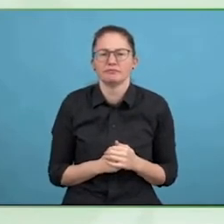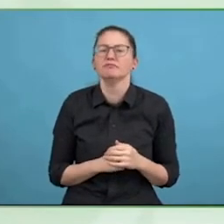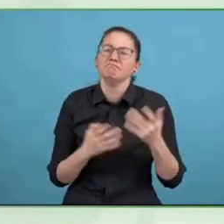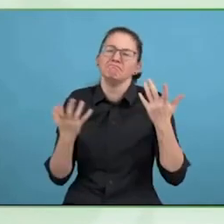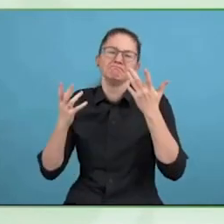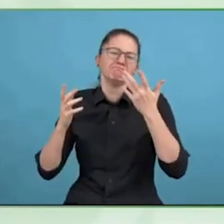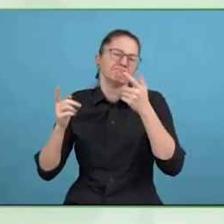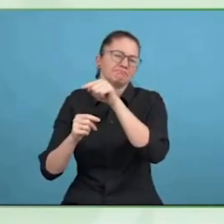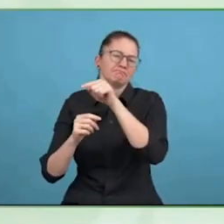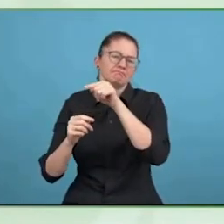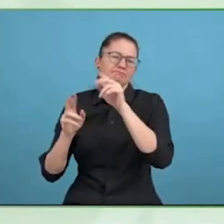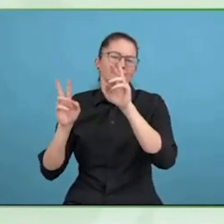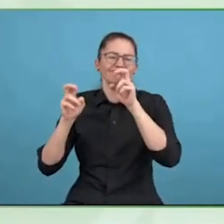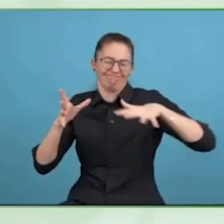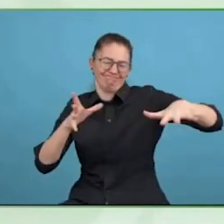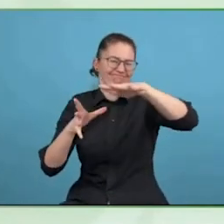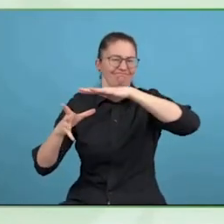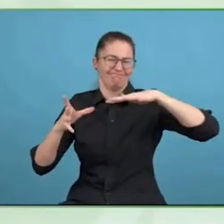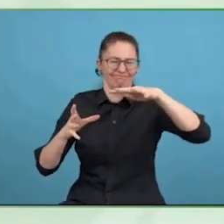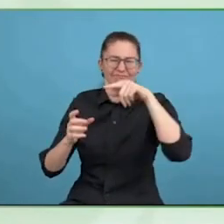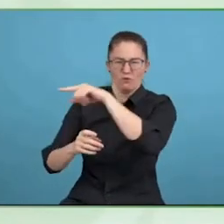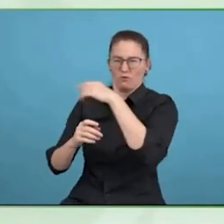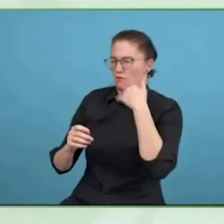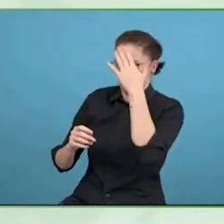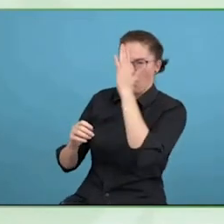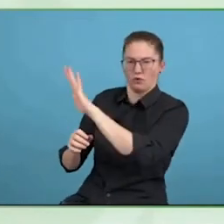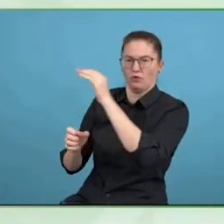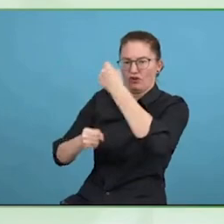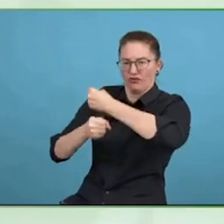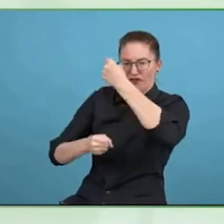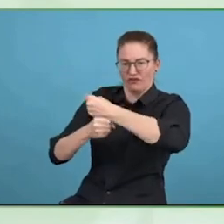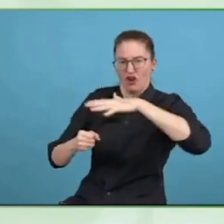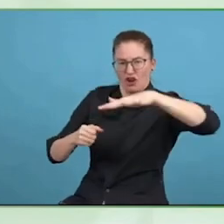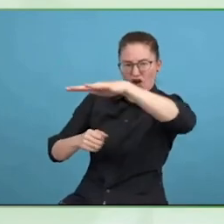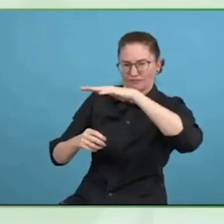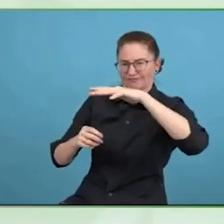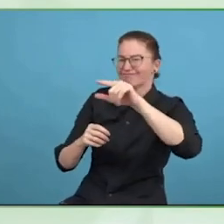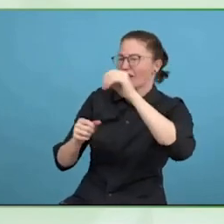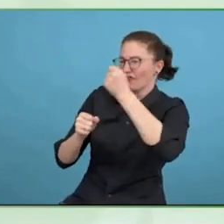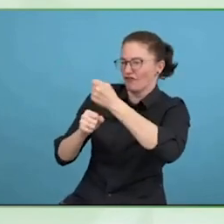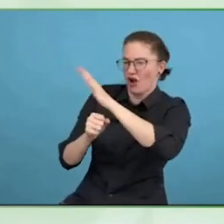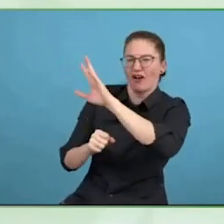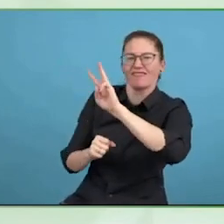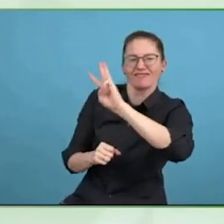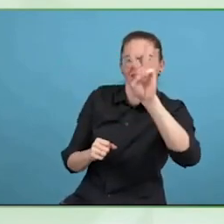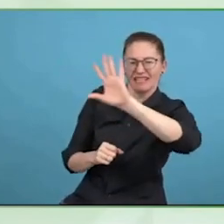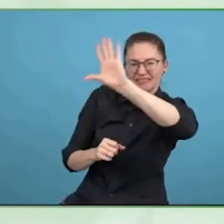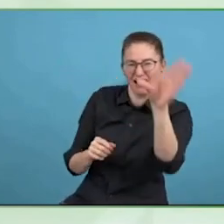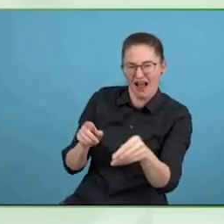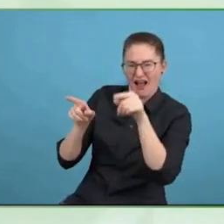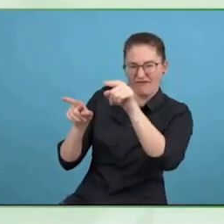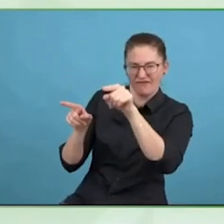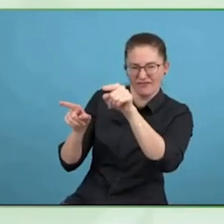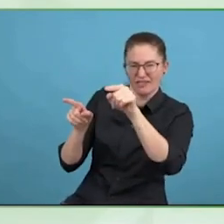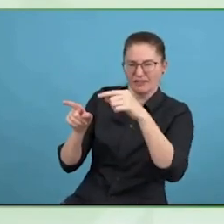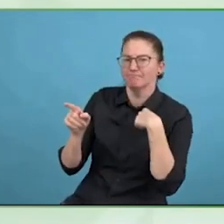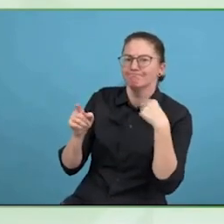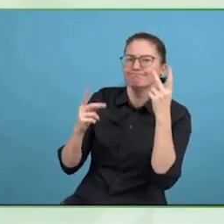And in French, I'm afraid, bon voyage. And thanks so much, Bernd. Merci beaucoup, Tom. Thank you very much.